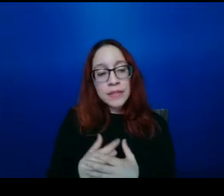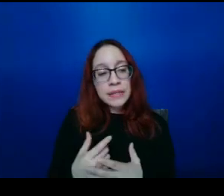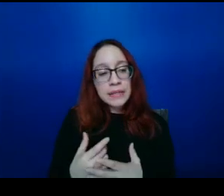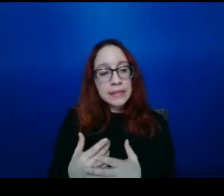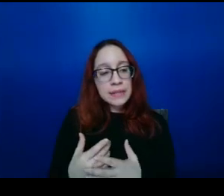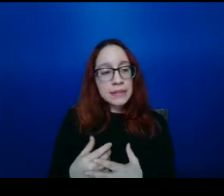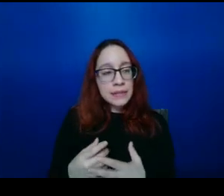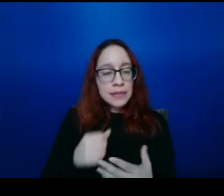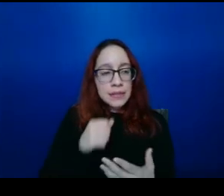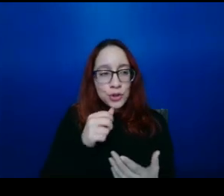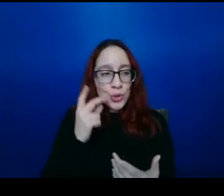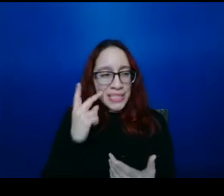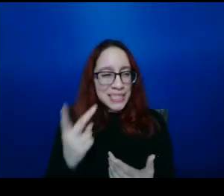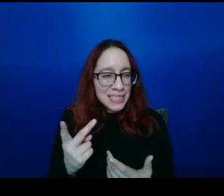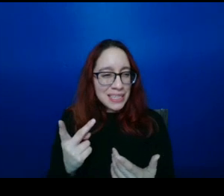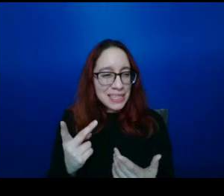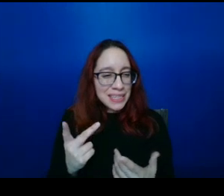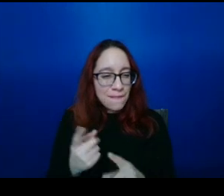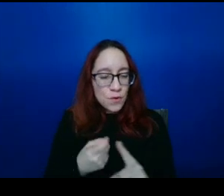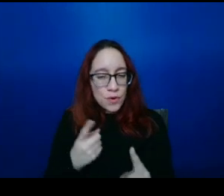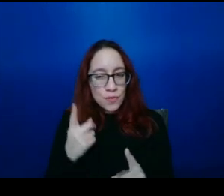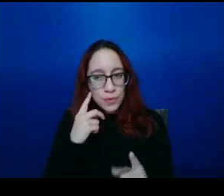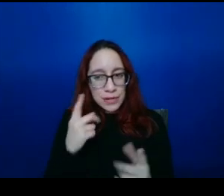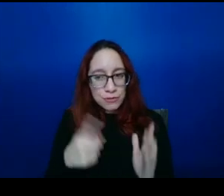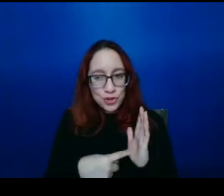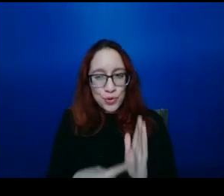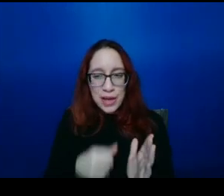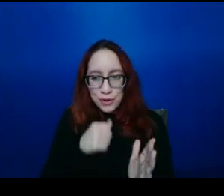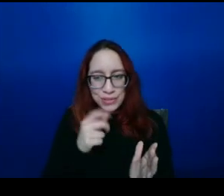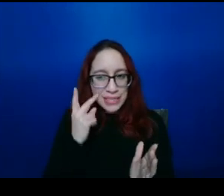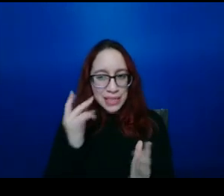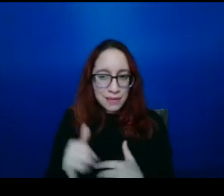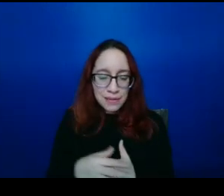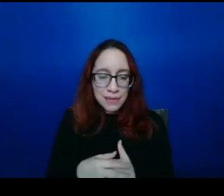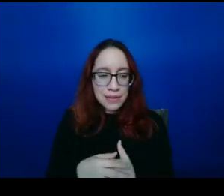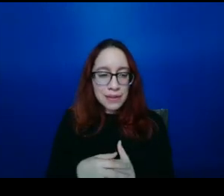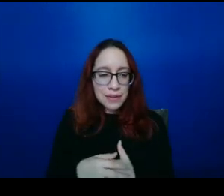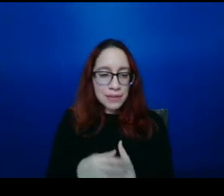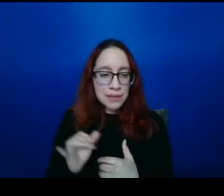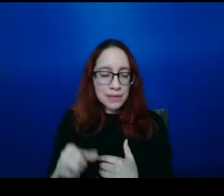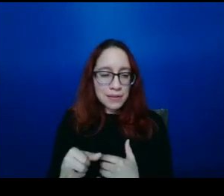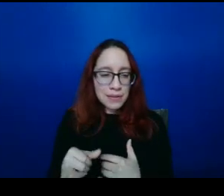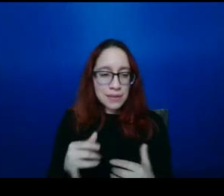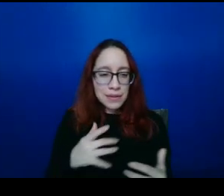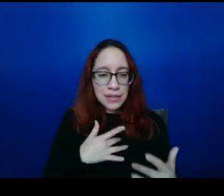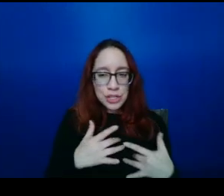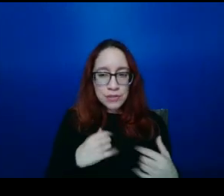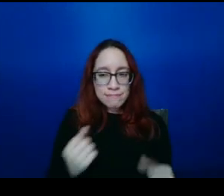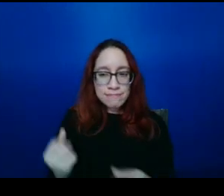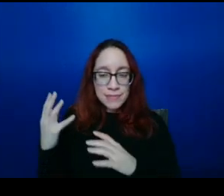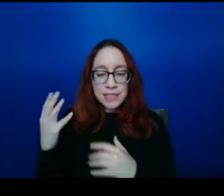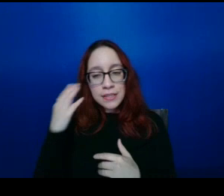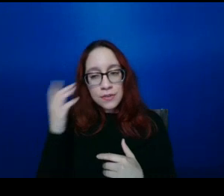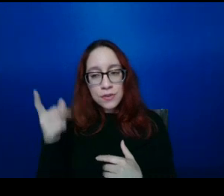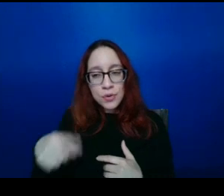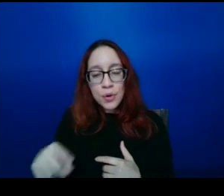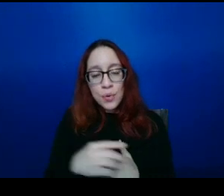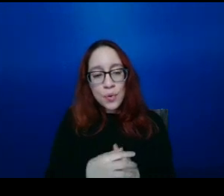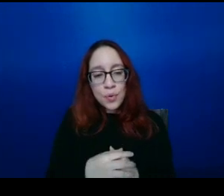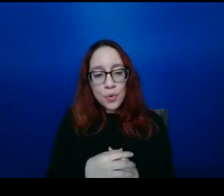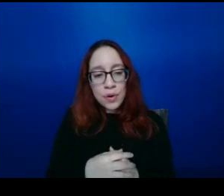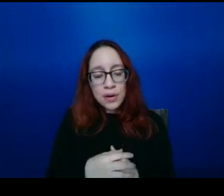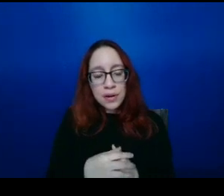don't see that based on what I was shown. So to me, that concern is out, because I know you guys